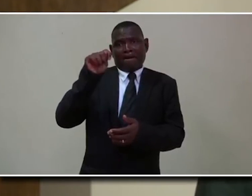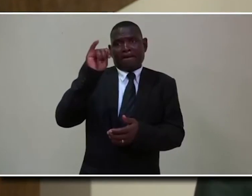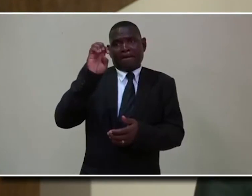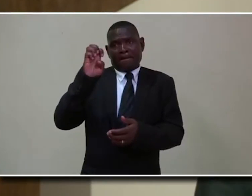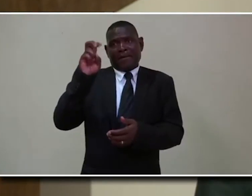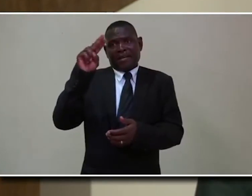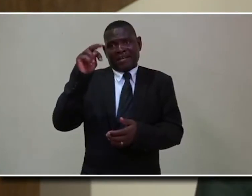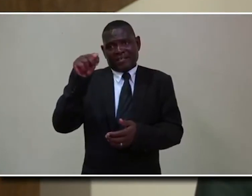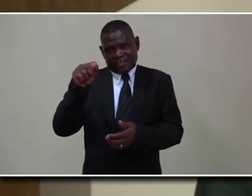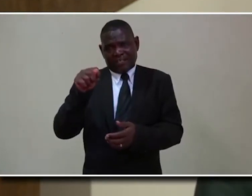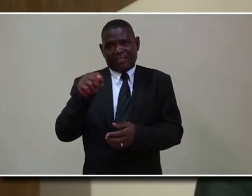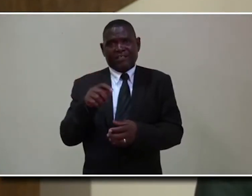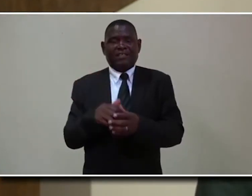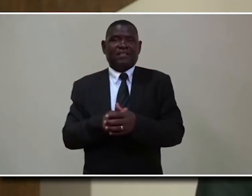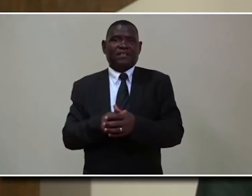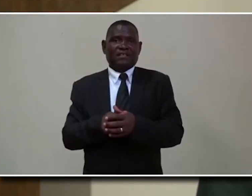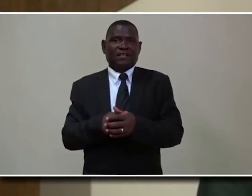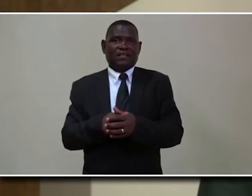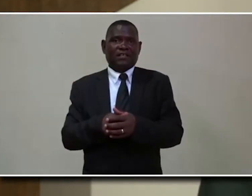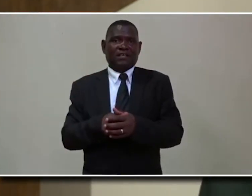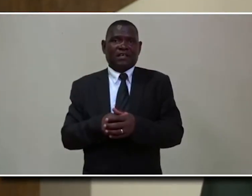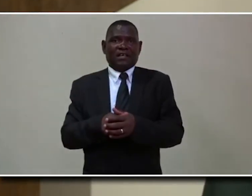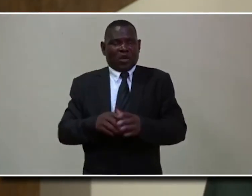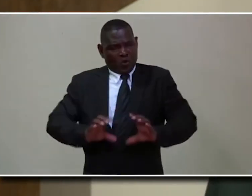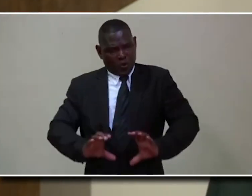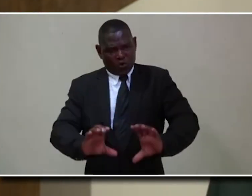and continuing steadfastly in